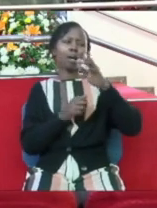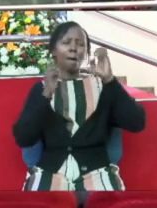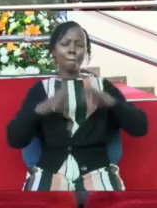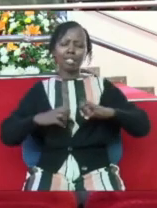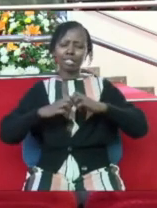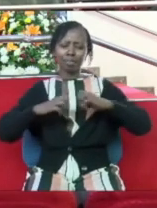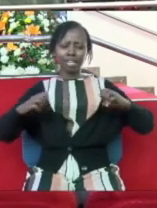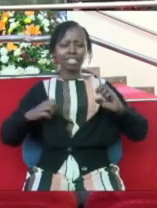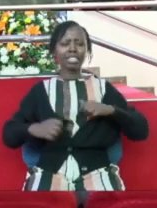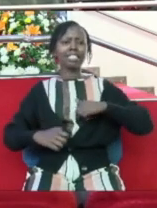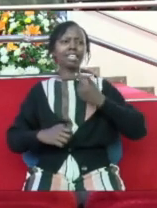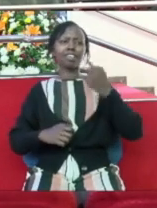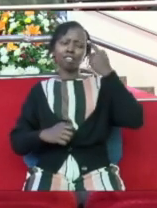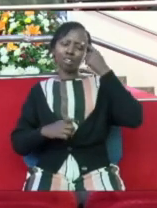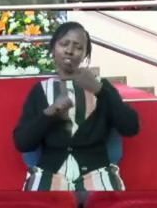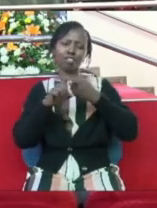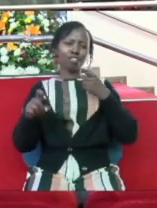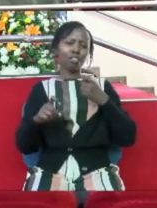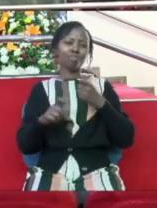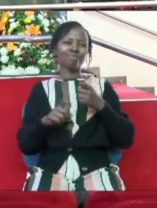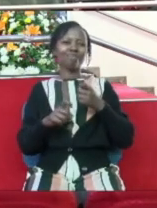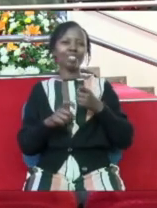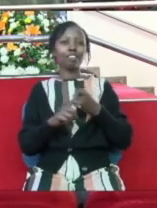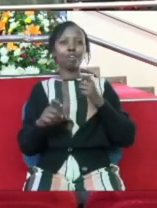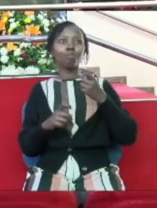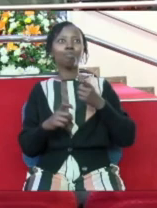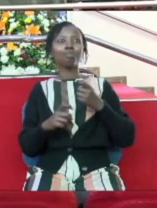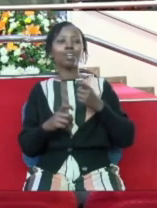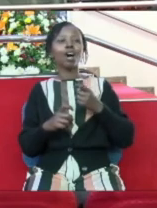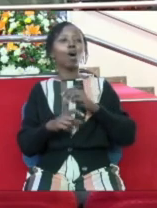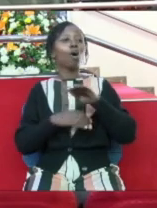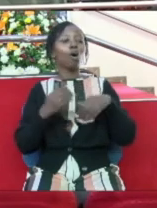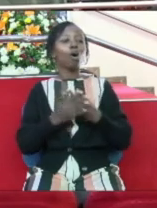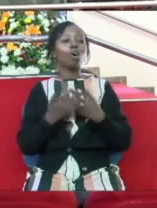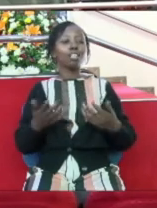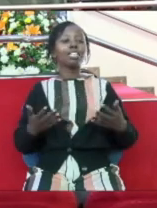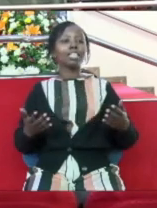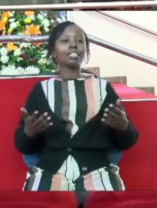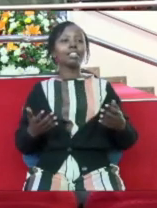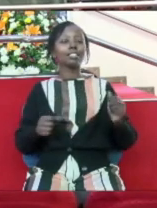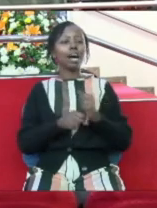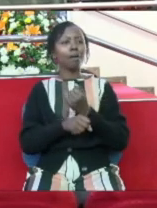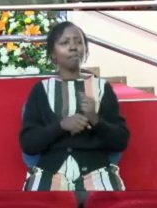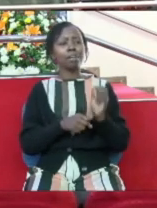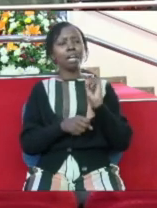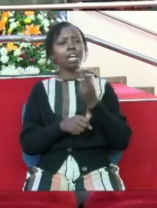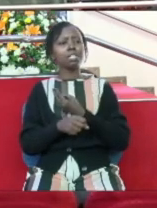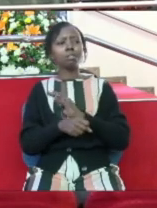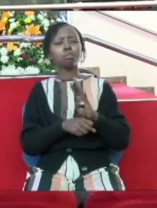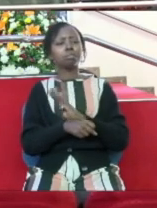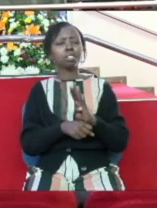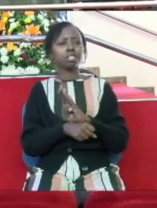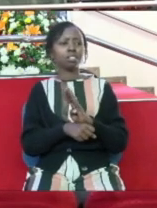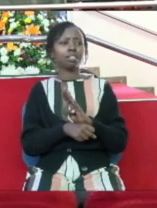clogging our lives so that we can begin walking with God. Lazima tutengane na mambo ambayo anatuzuia tusitembee pamoja na Mungu. As we await